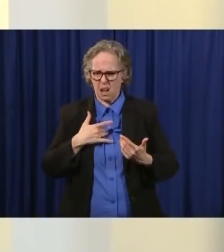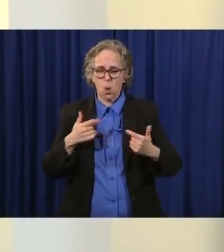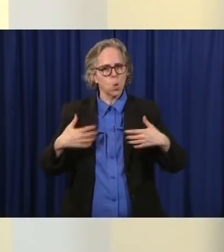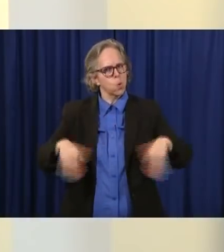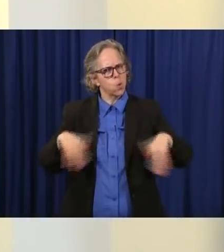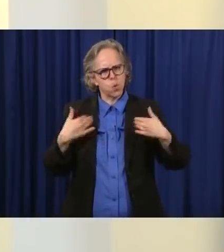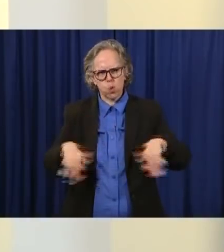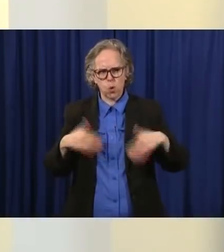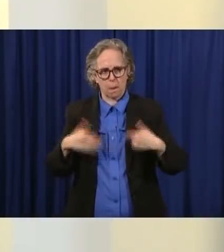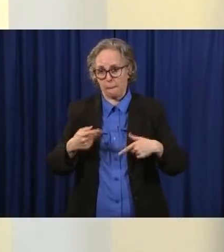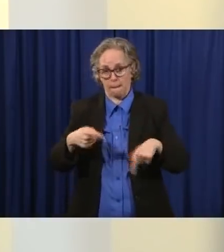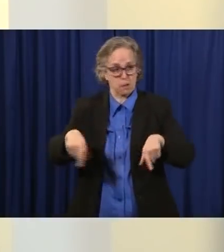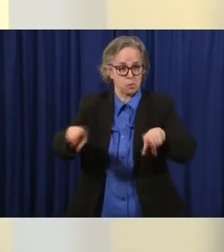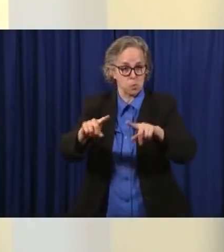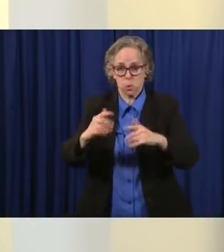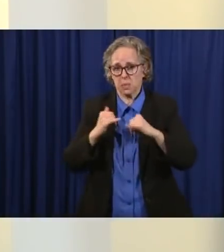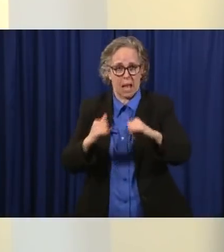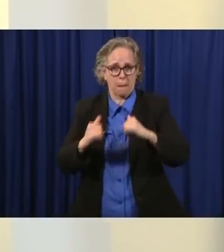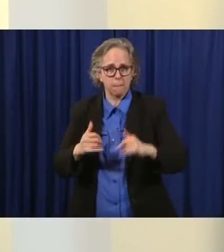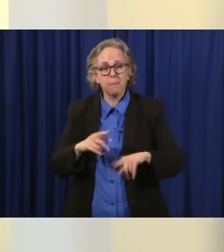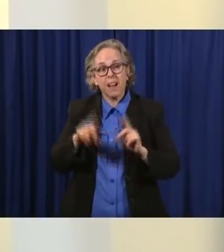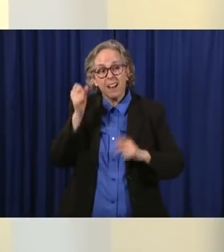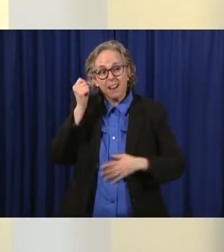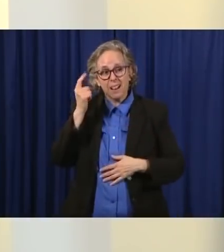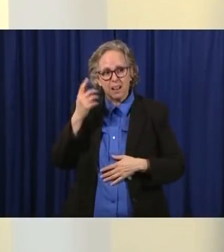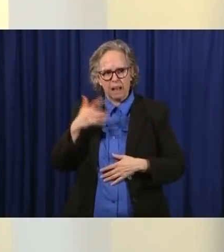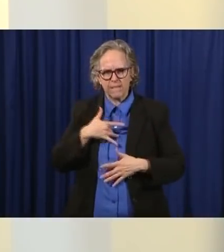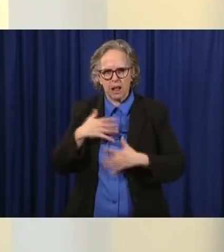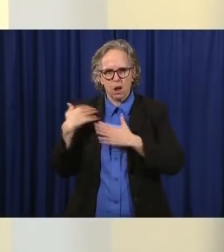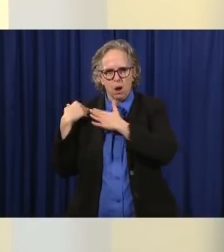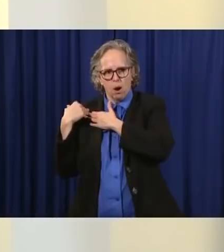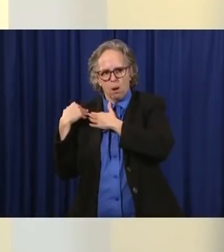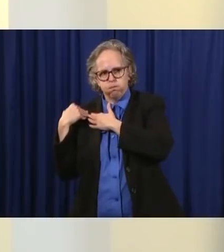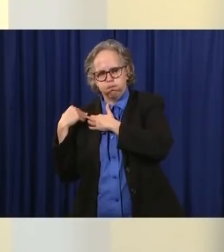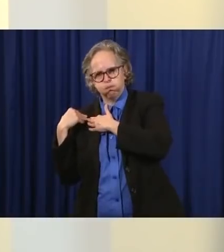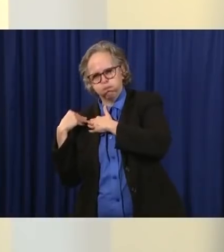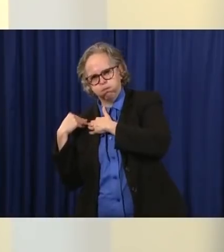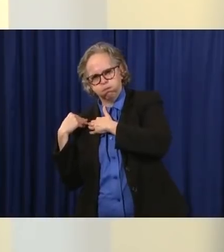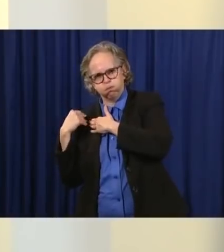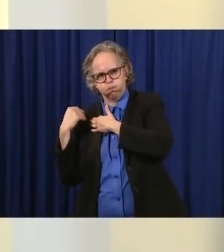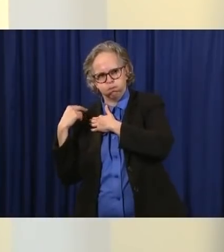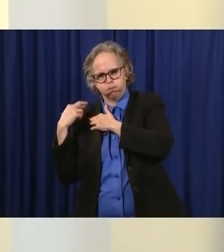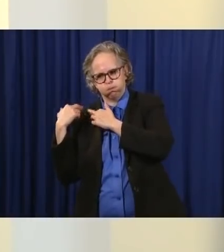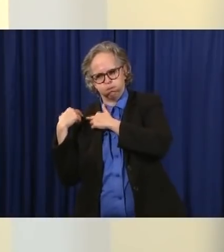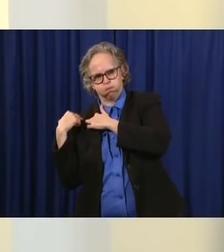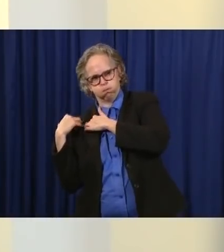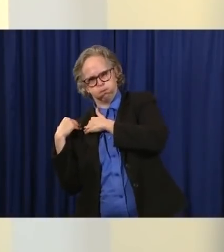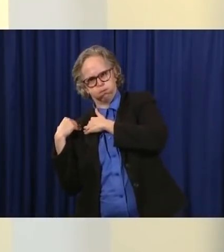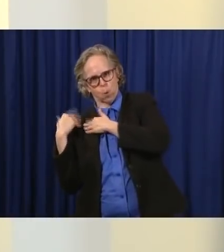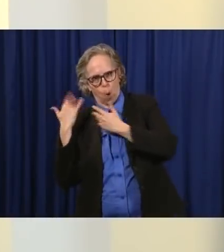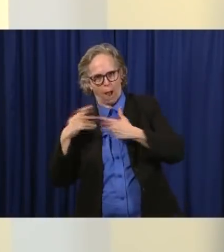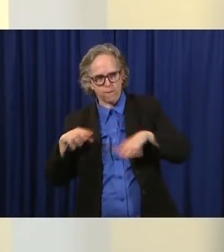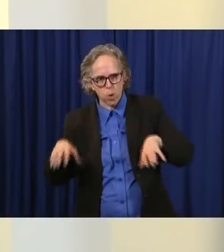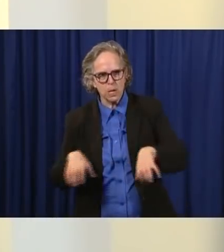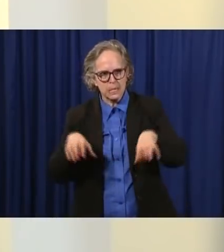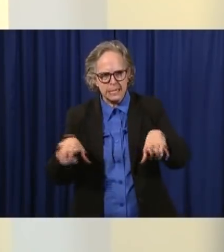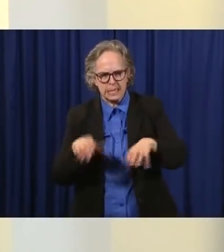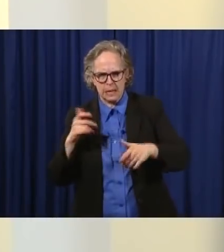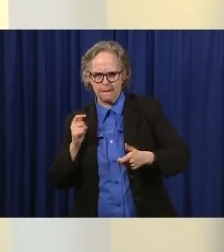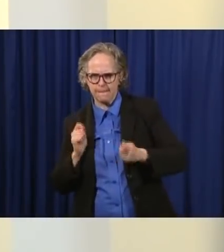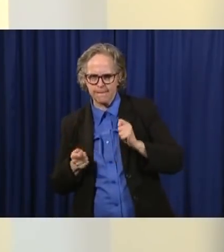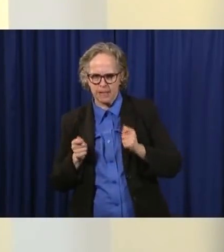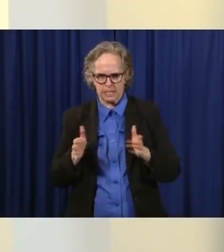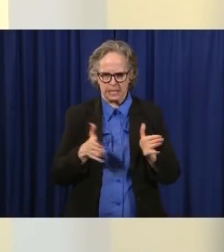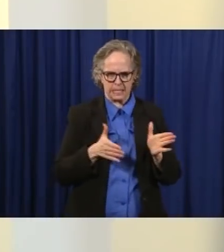weight of our moving forward and how we live with this. And for Ohioans, I feel their concern and worry,